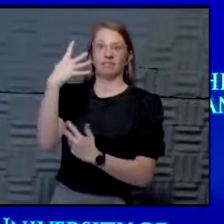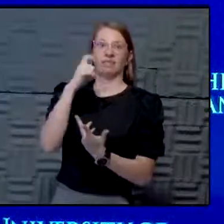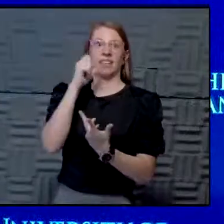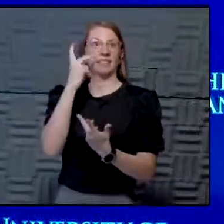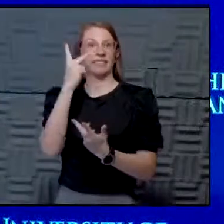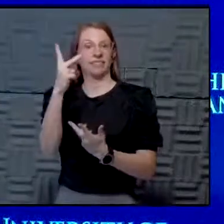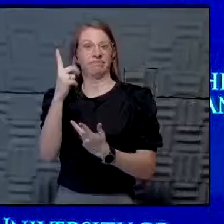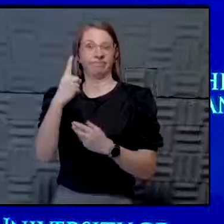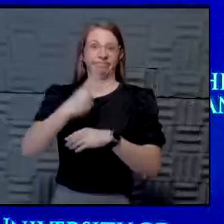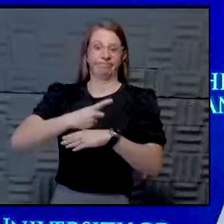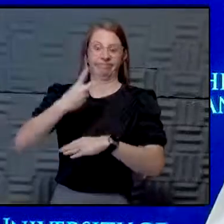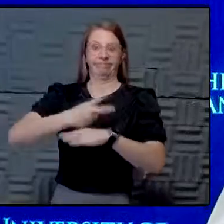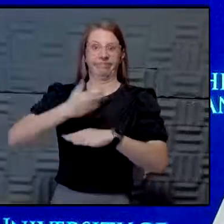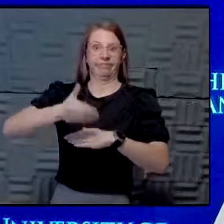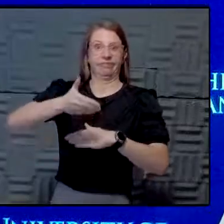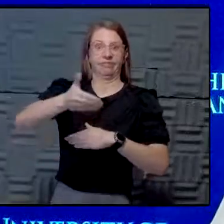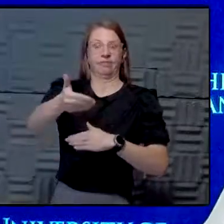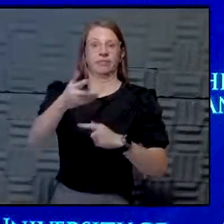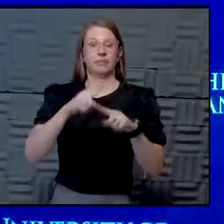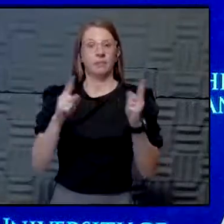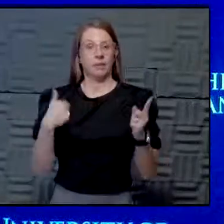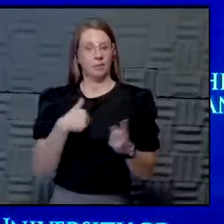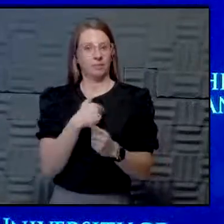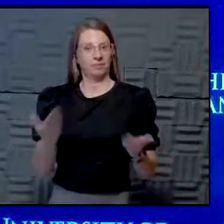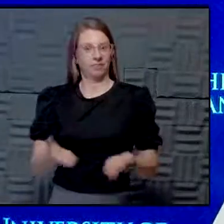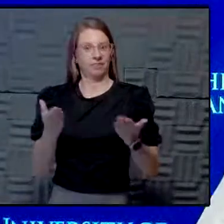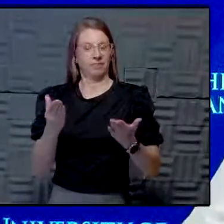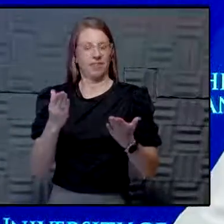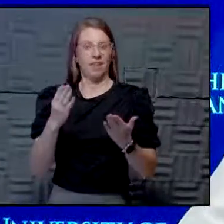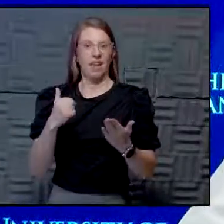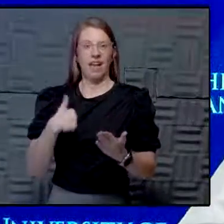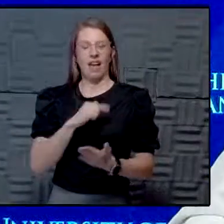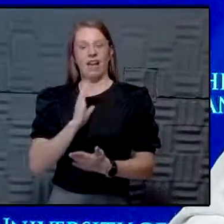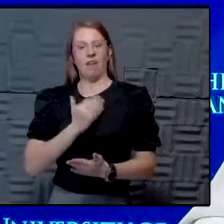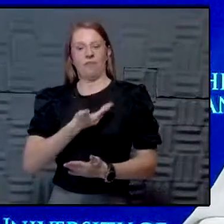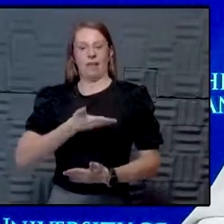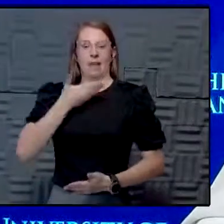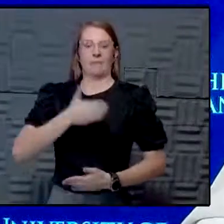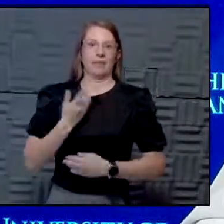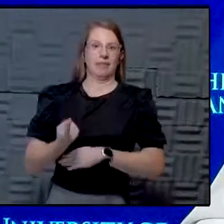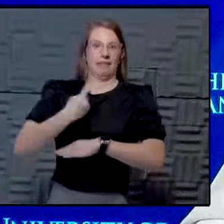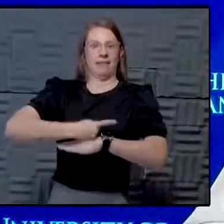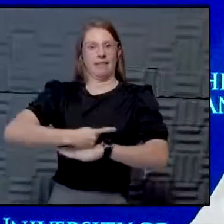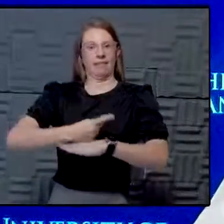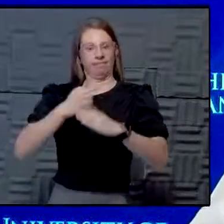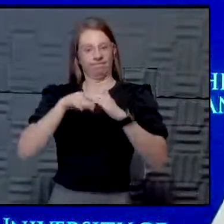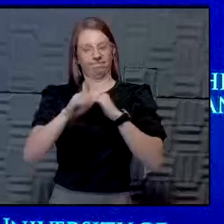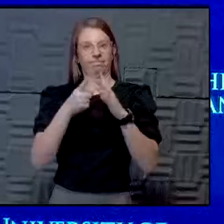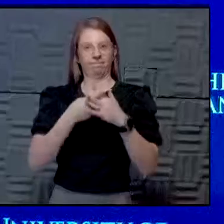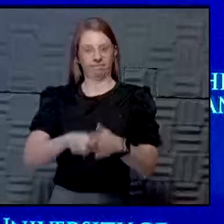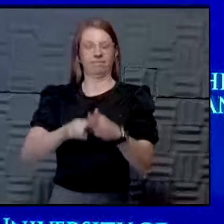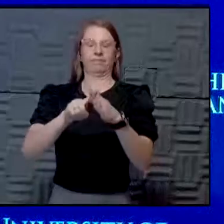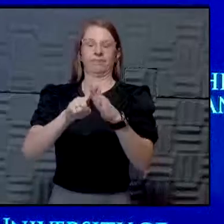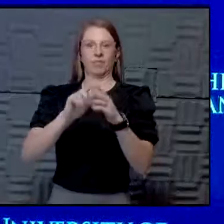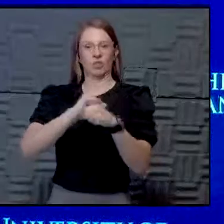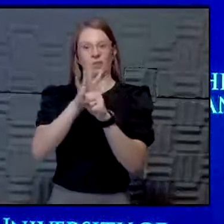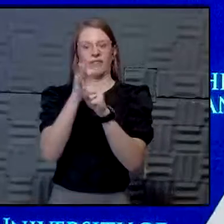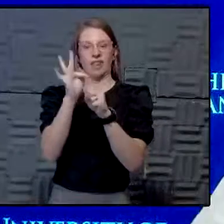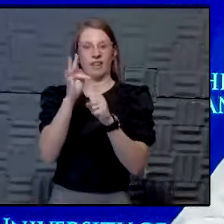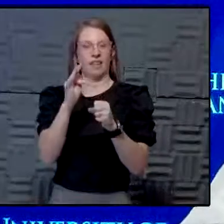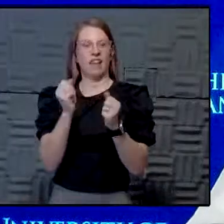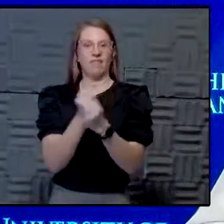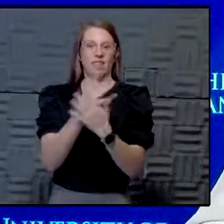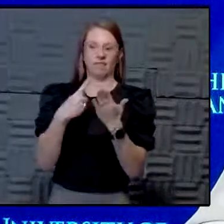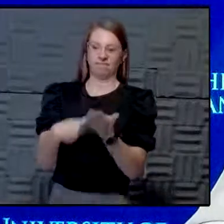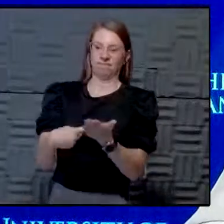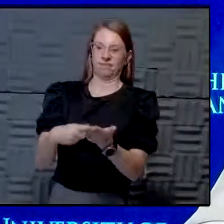next few days, it looks like, but we're here. We're going to provide our sunny day entry into all things COVID as we go about and talk about the things that are going